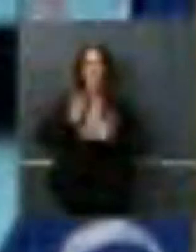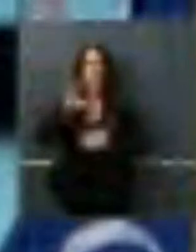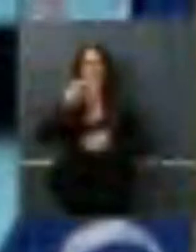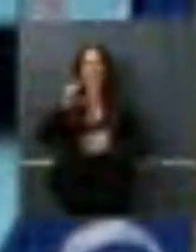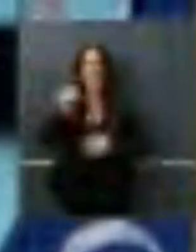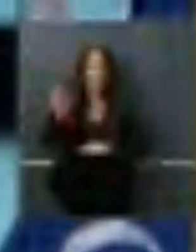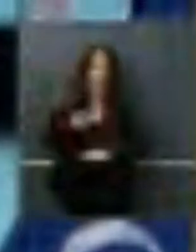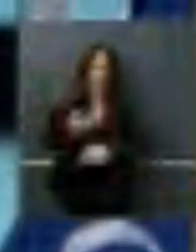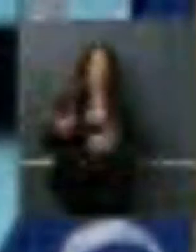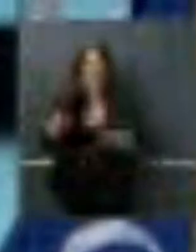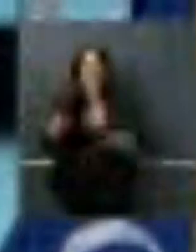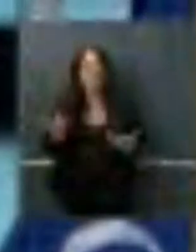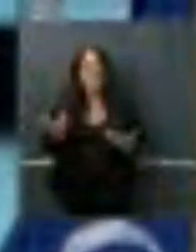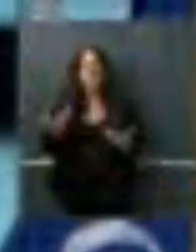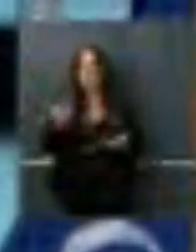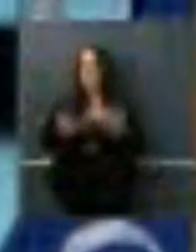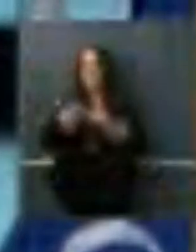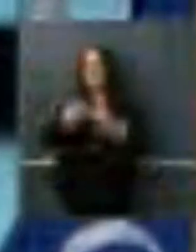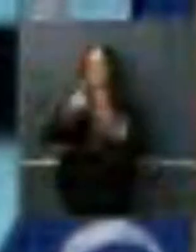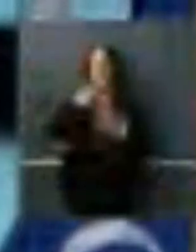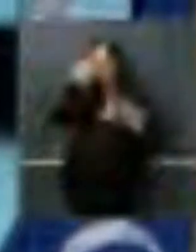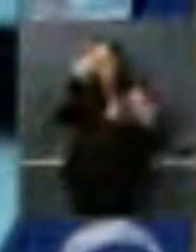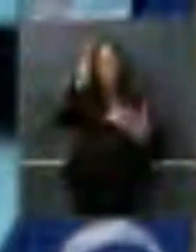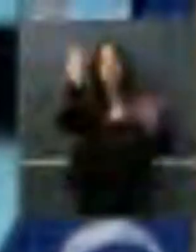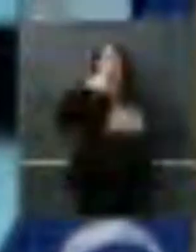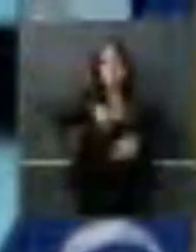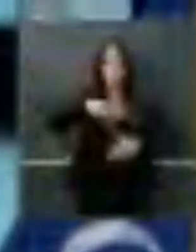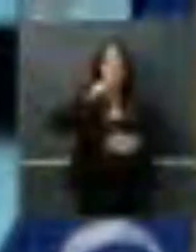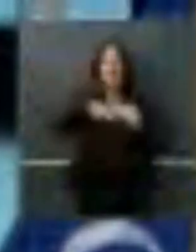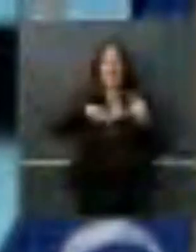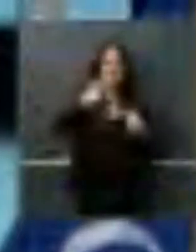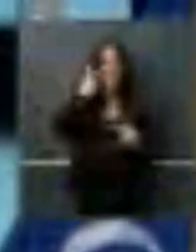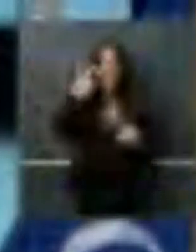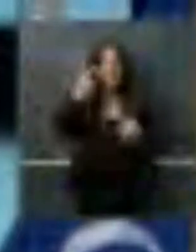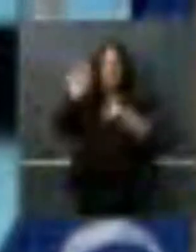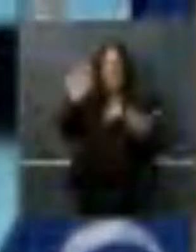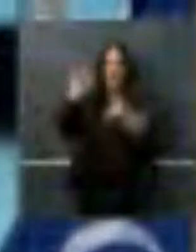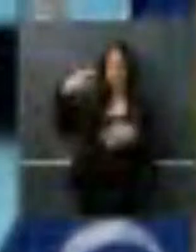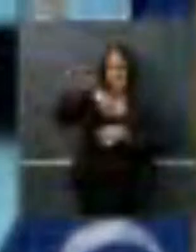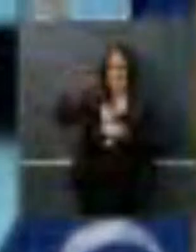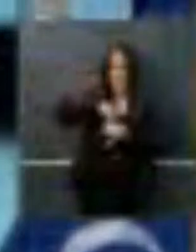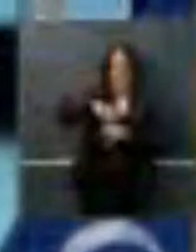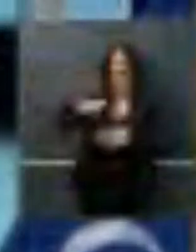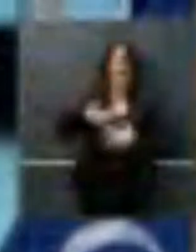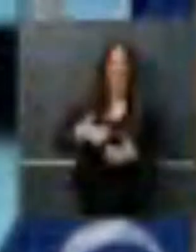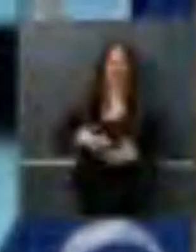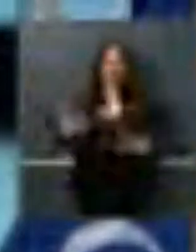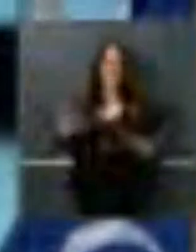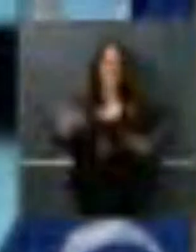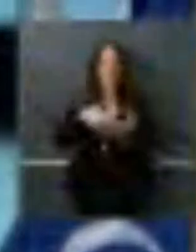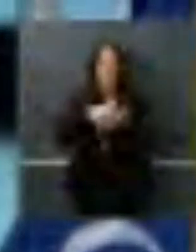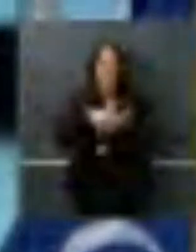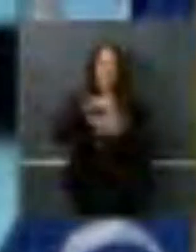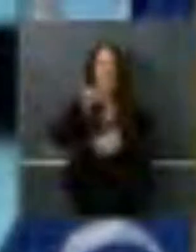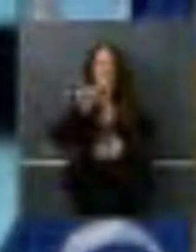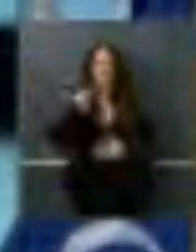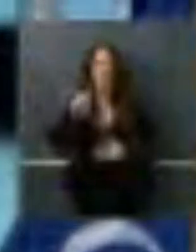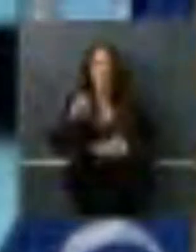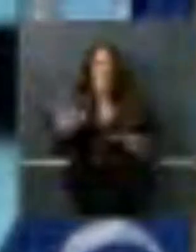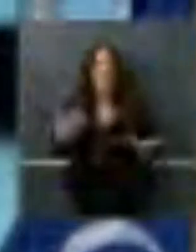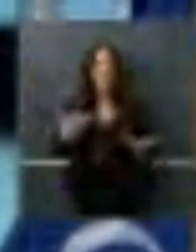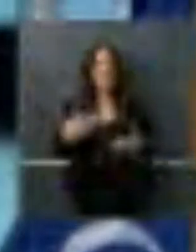see visibly with their immune system, where your decision can impact their lives. Just consider